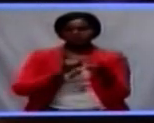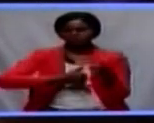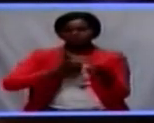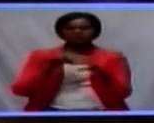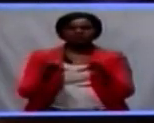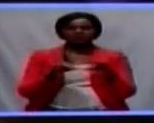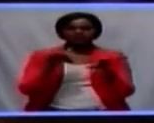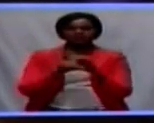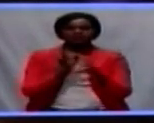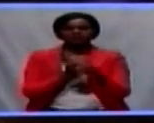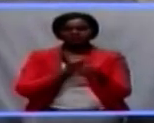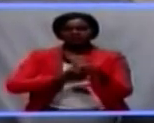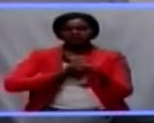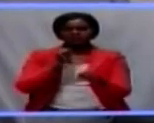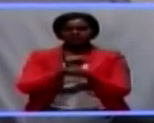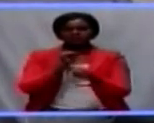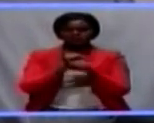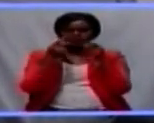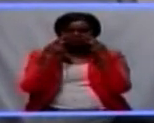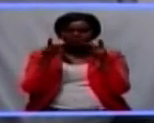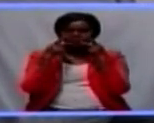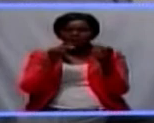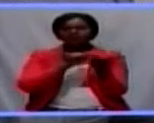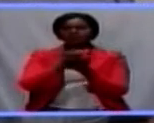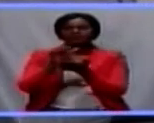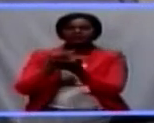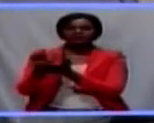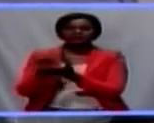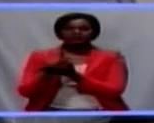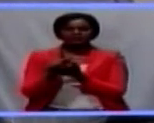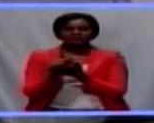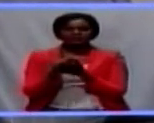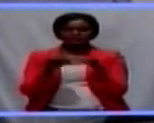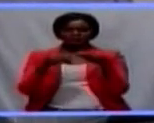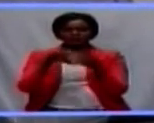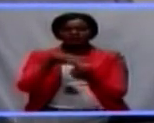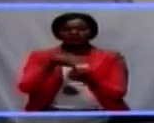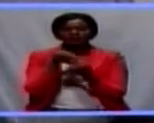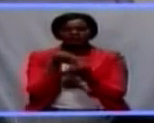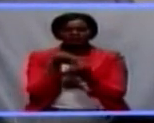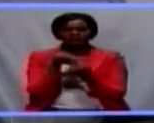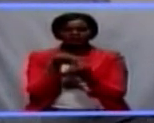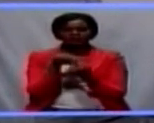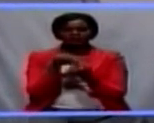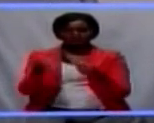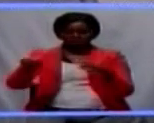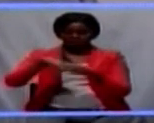our practice note and even in our public adverts is that we have given a unique email